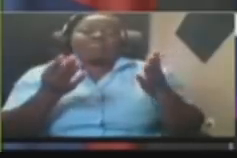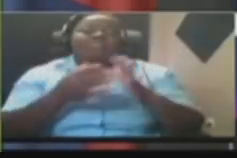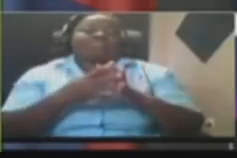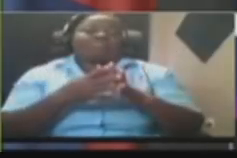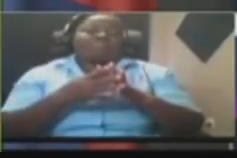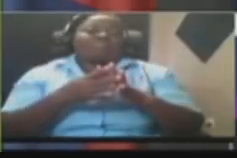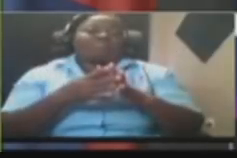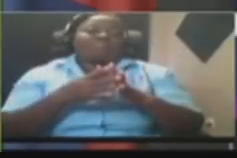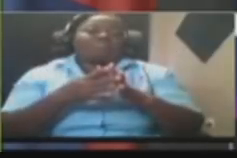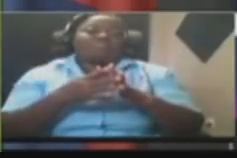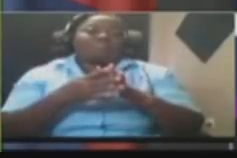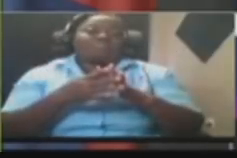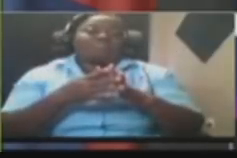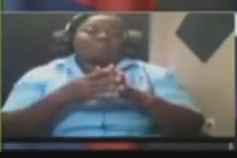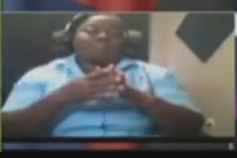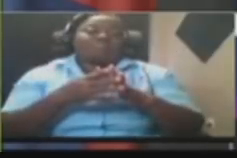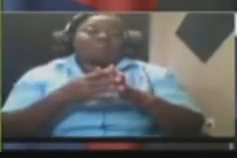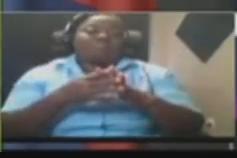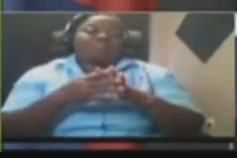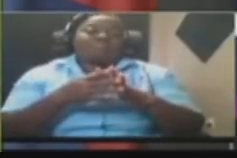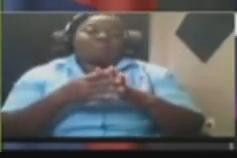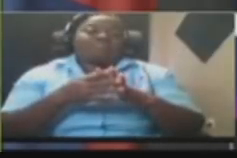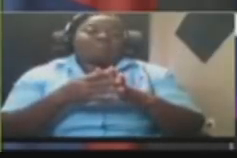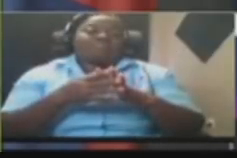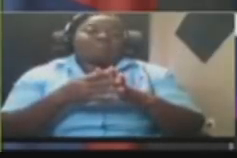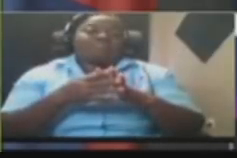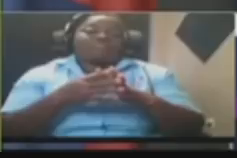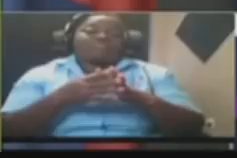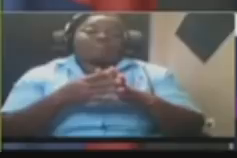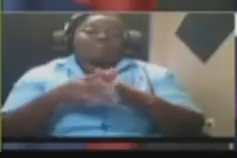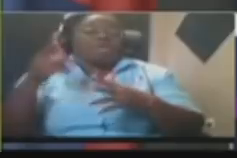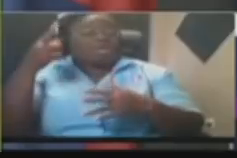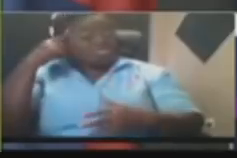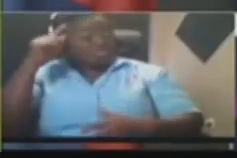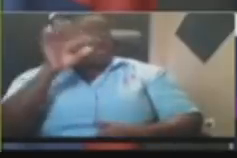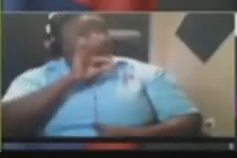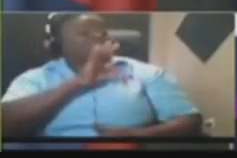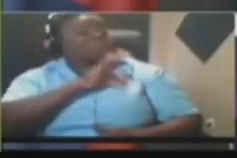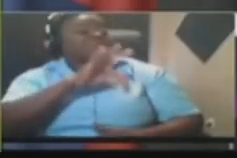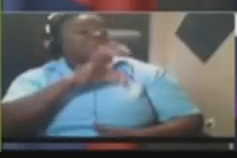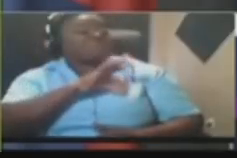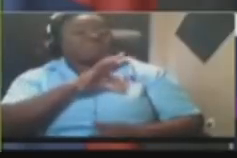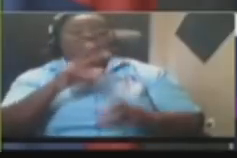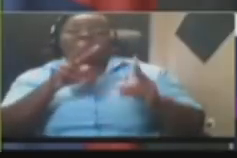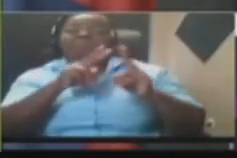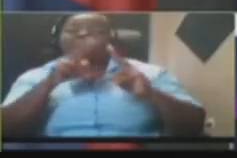deal. I think those benefits are a good deal.